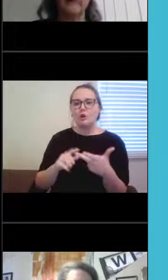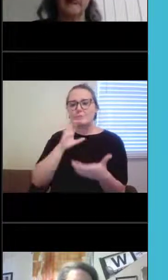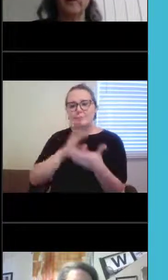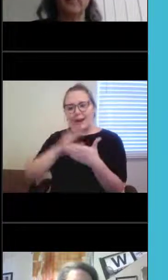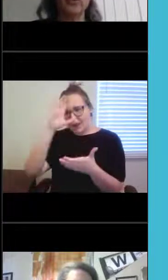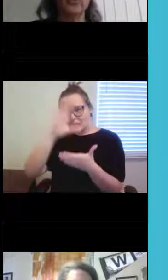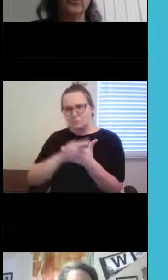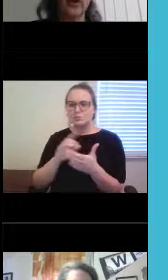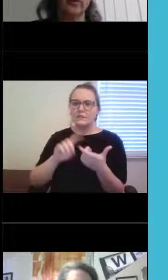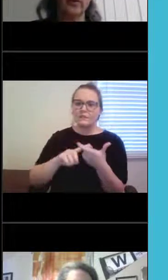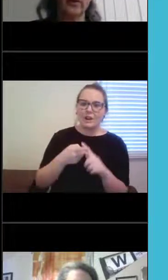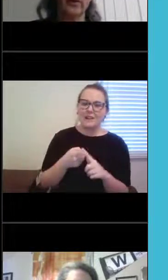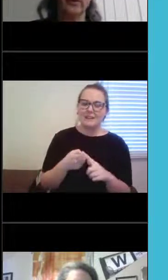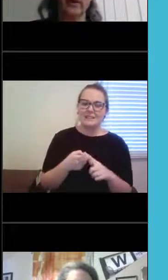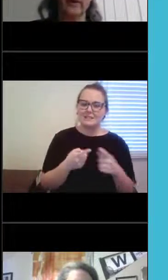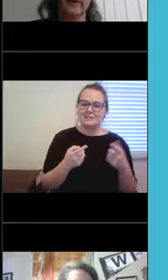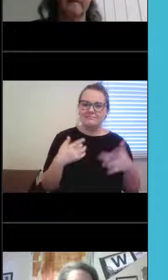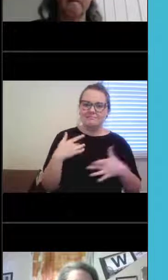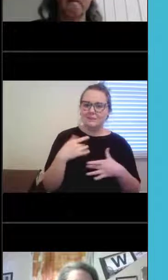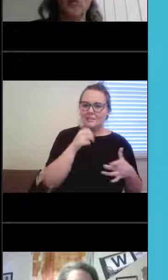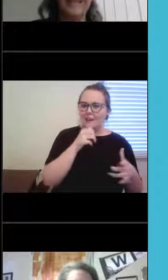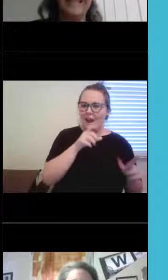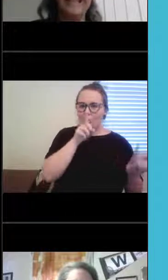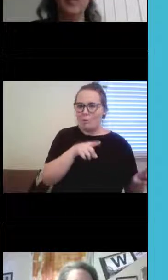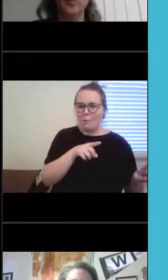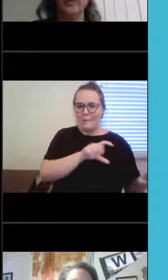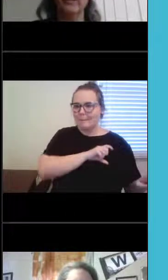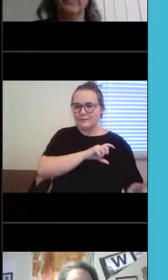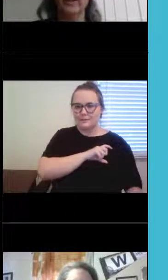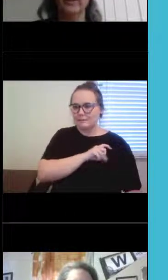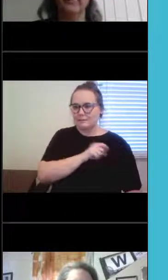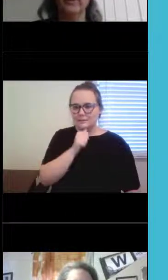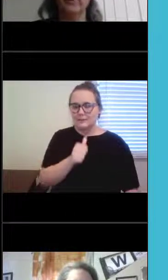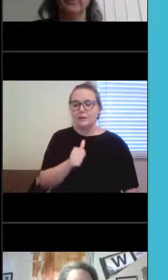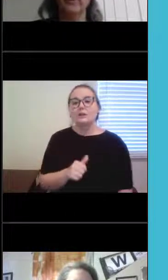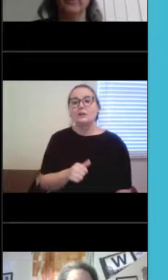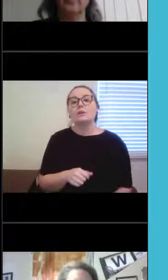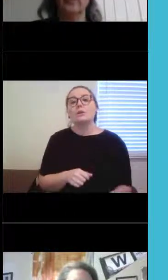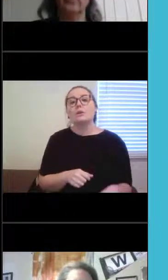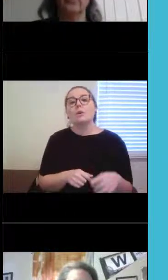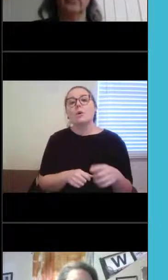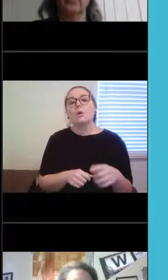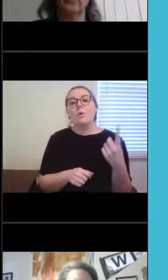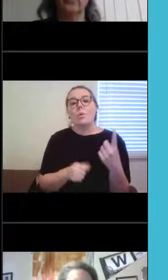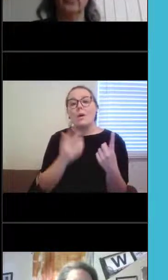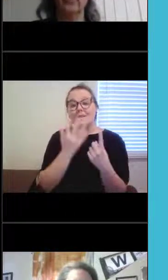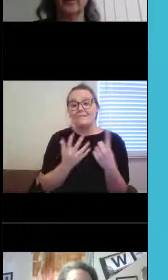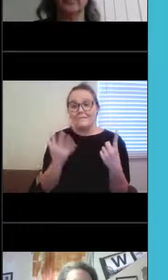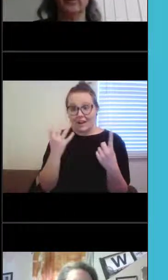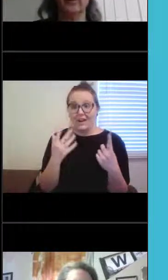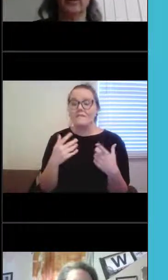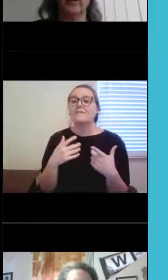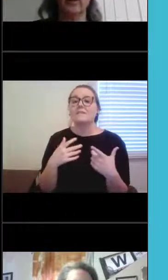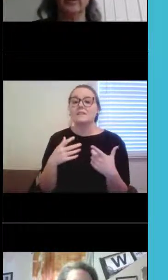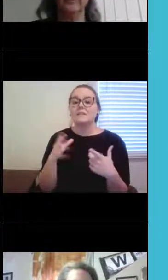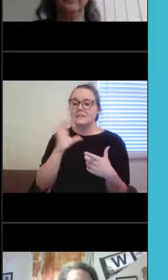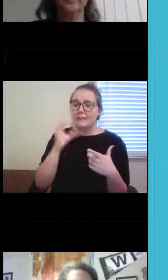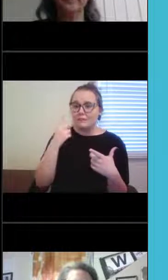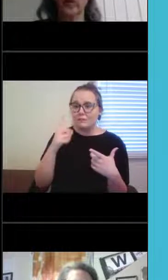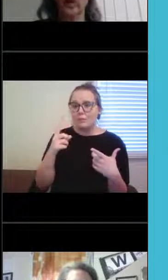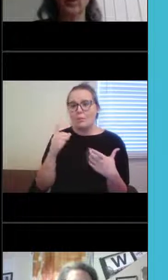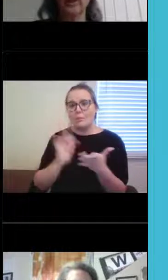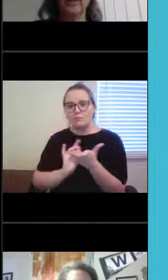friend, but most do not report to the police. And 1 in 5 victims seek medical services or some kind of health